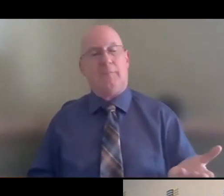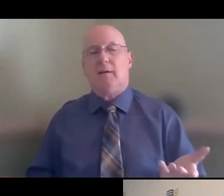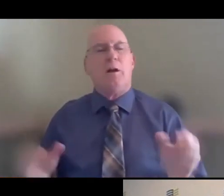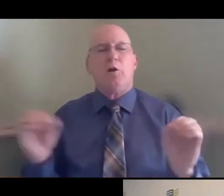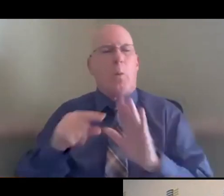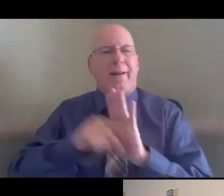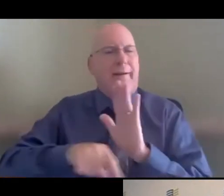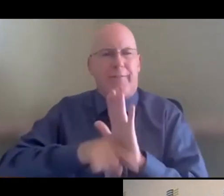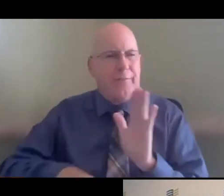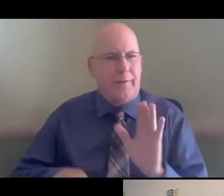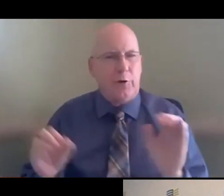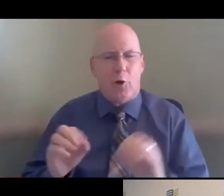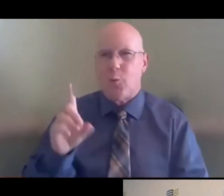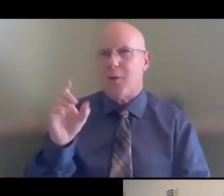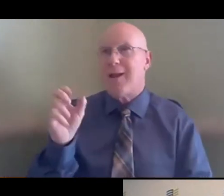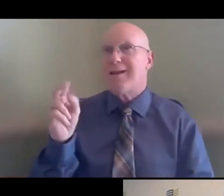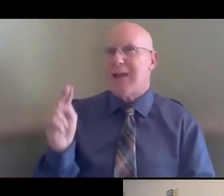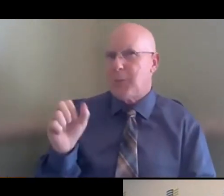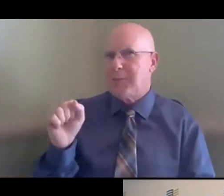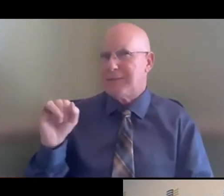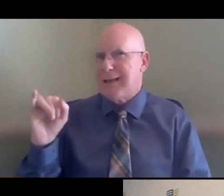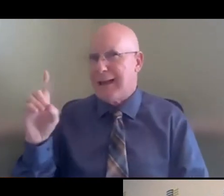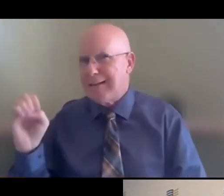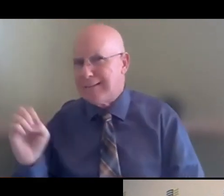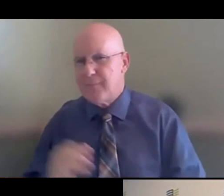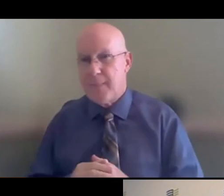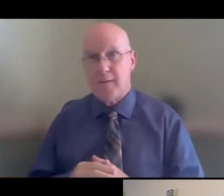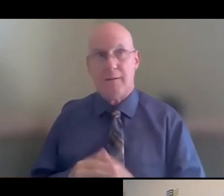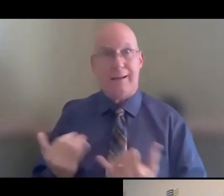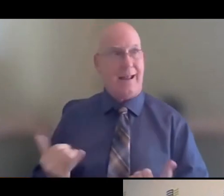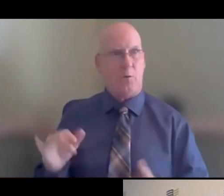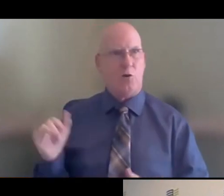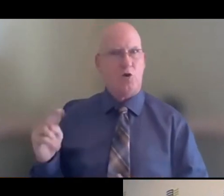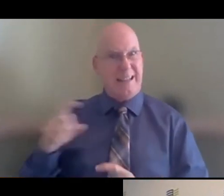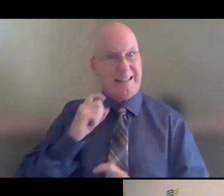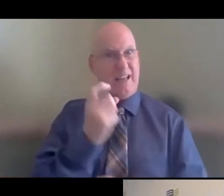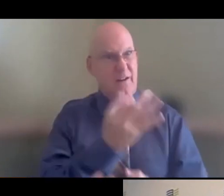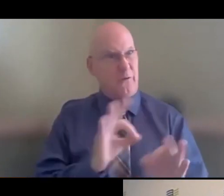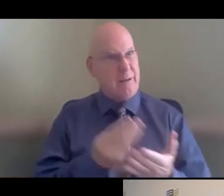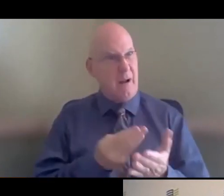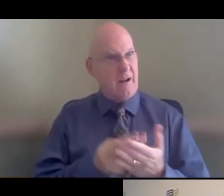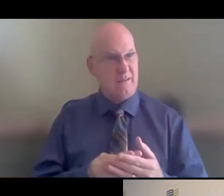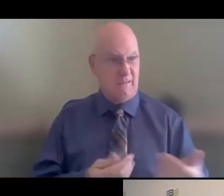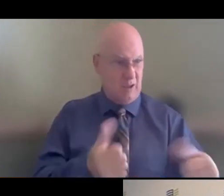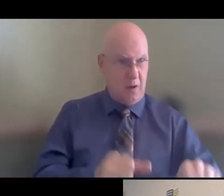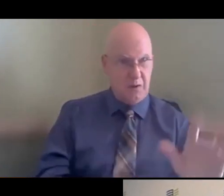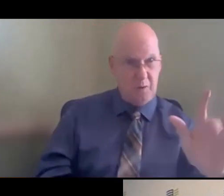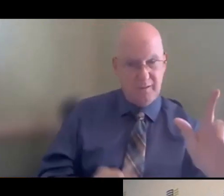no downside to doing this. And especially right now, while John's giving away money, there's literally no downside.